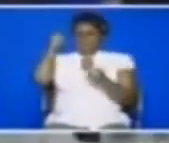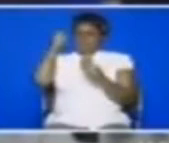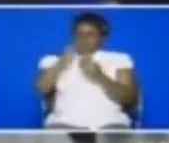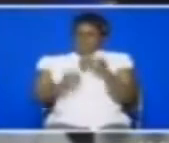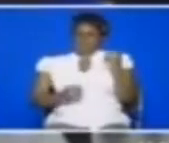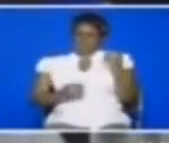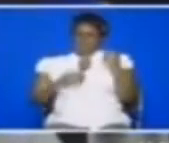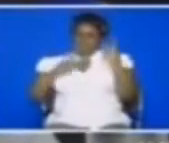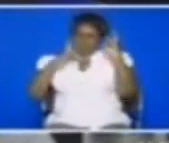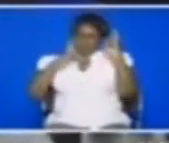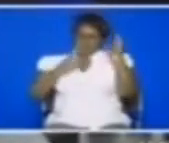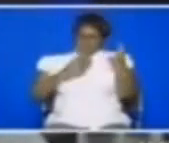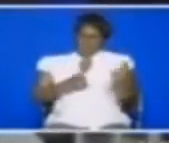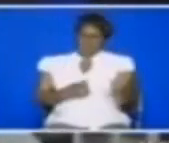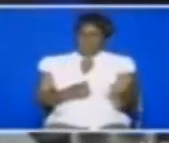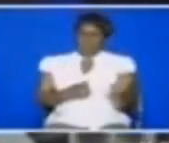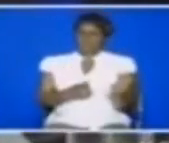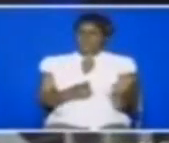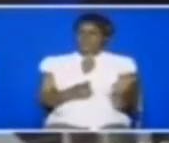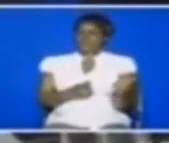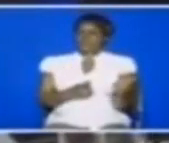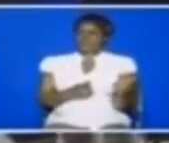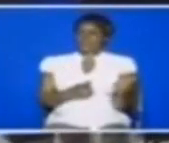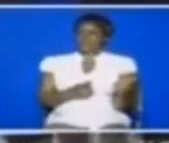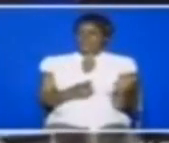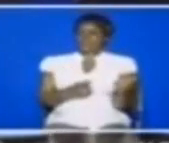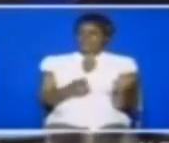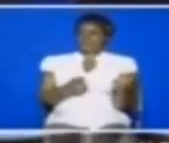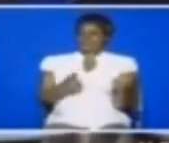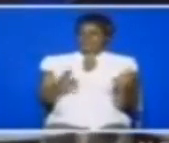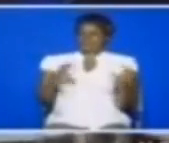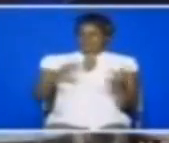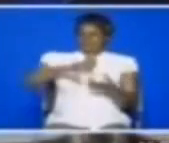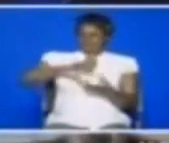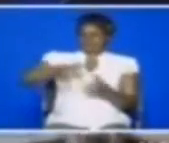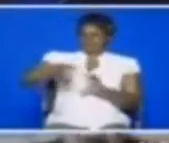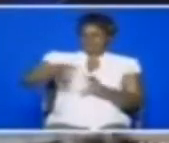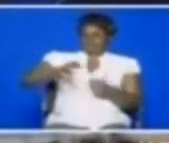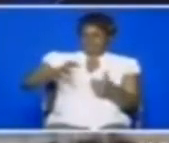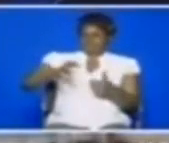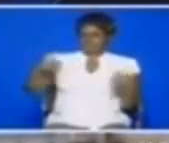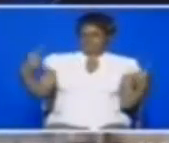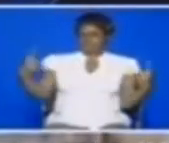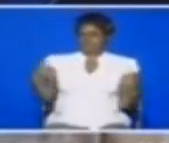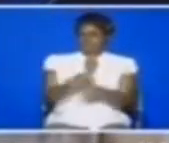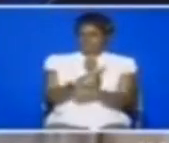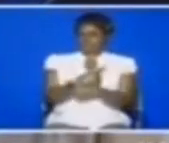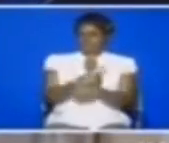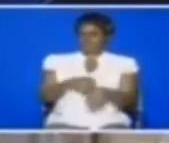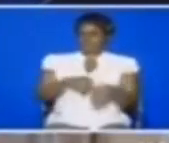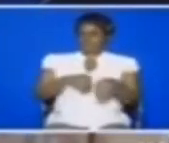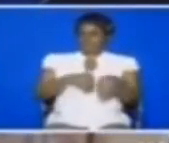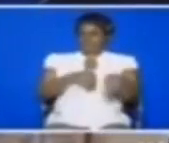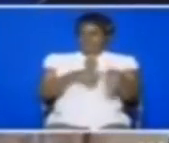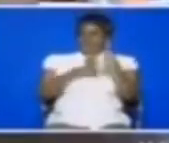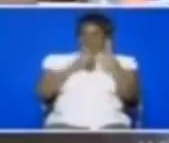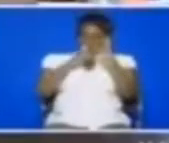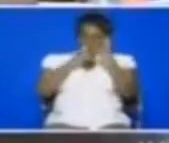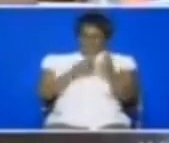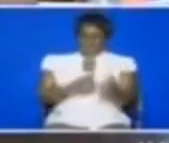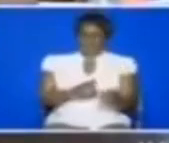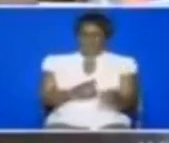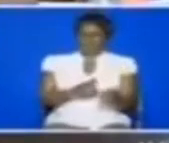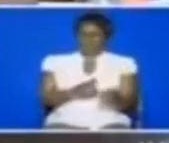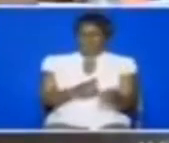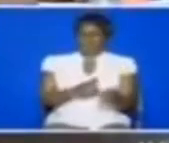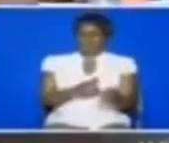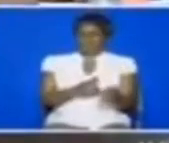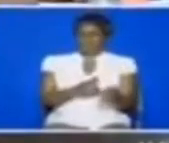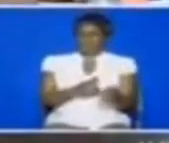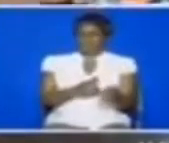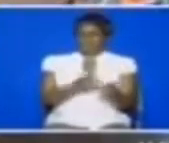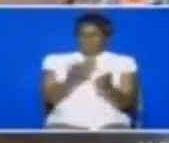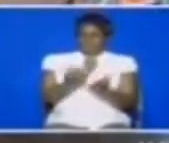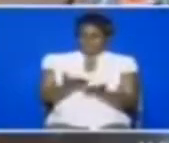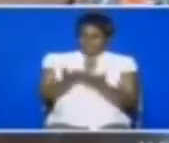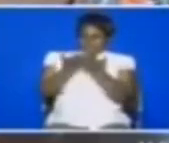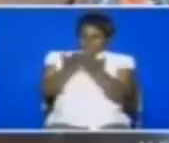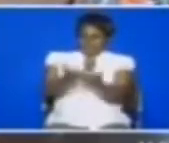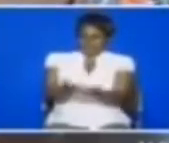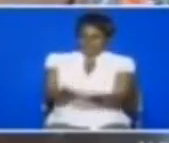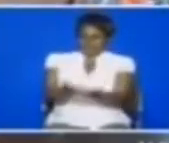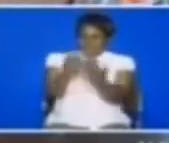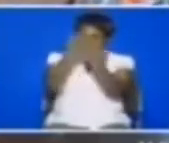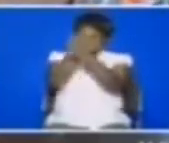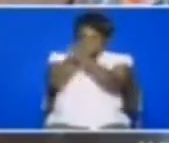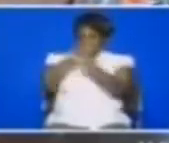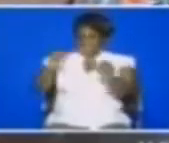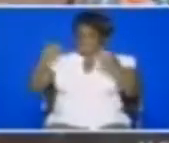report. A never-ending controversy that has followed the report hitherto, despite its handing over